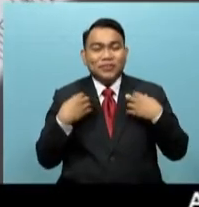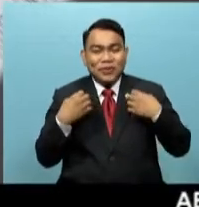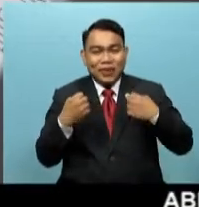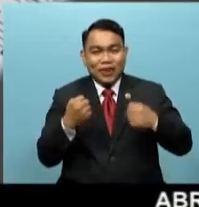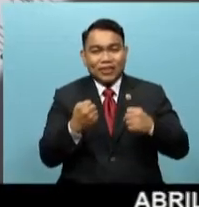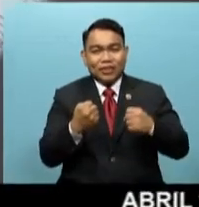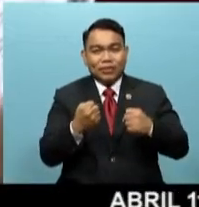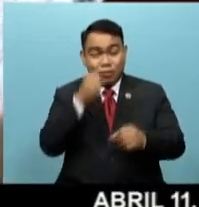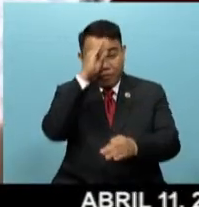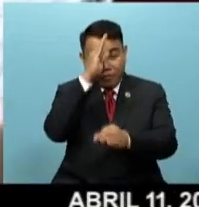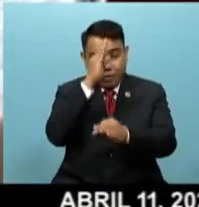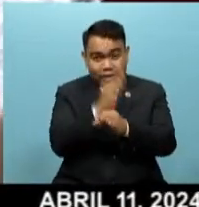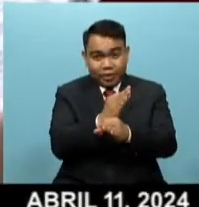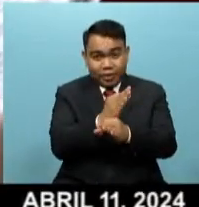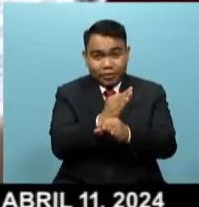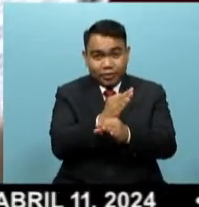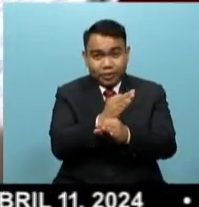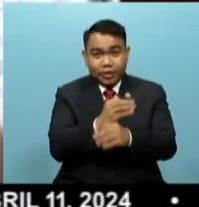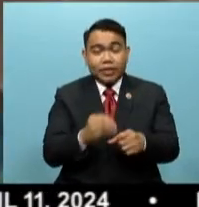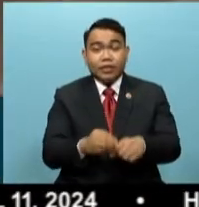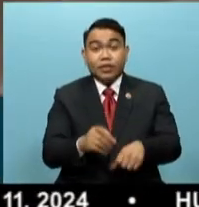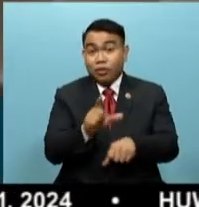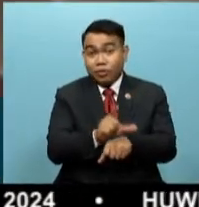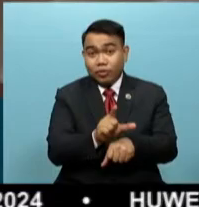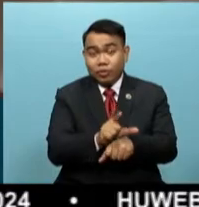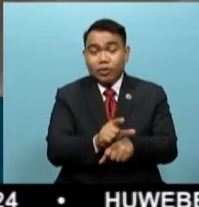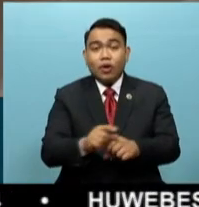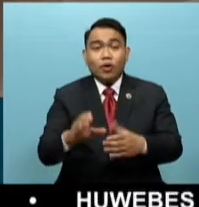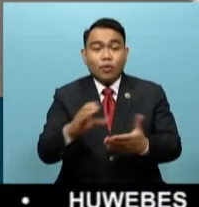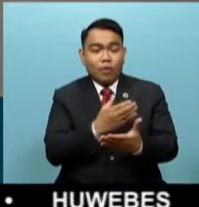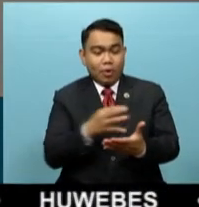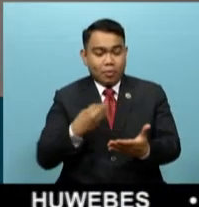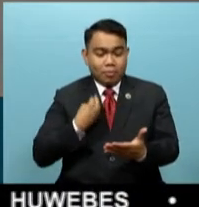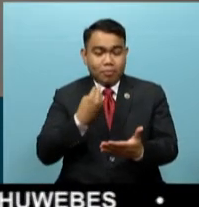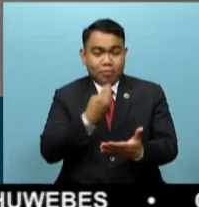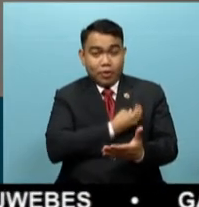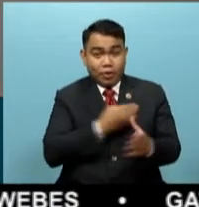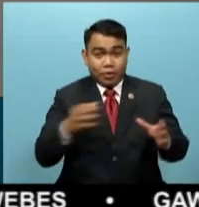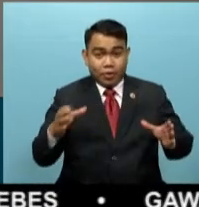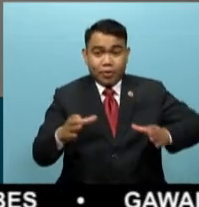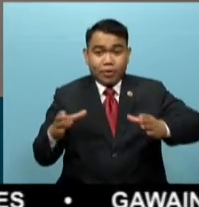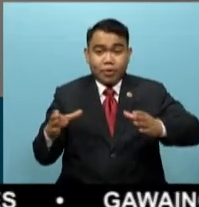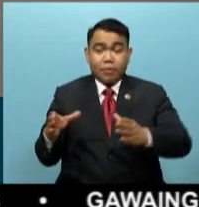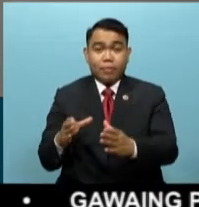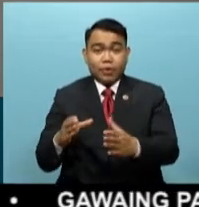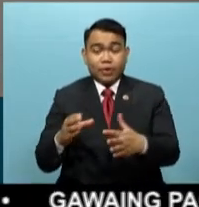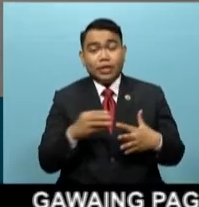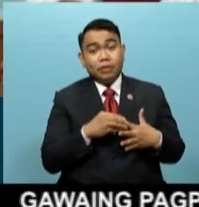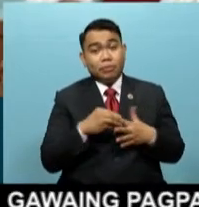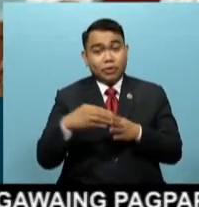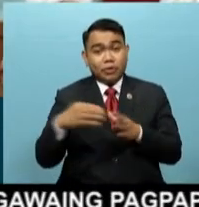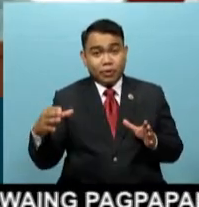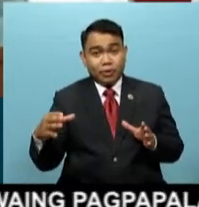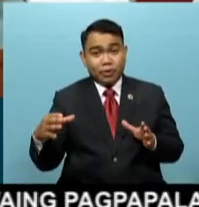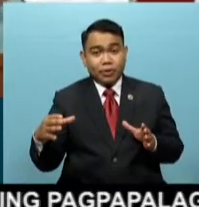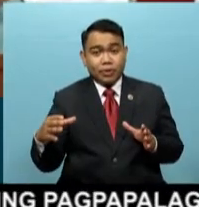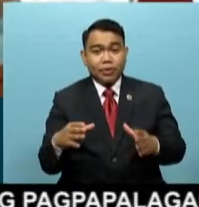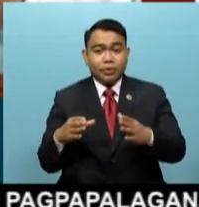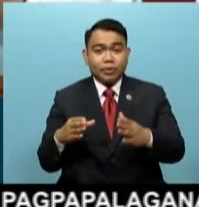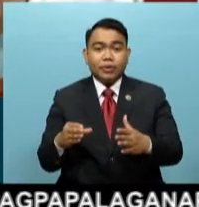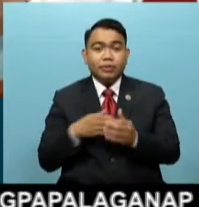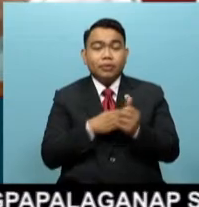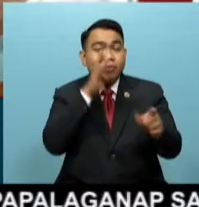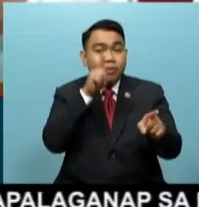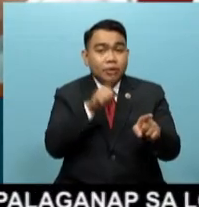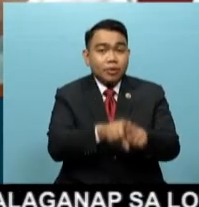At Scarborough Chapel, choir members from across the district gathered for a special gathering led by Brother Paquito